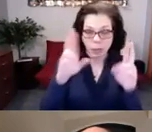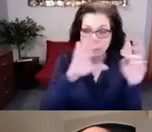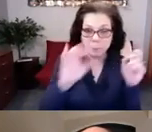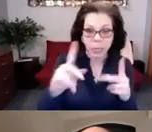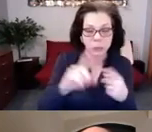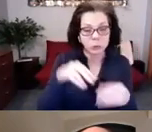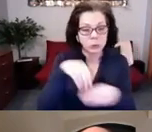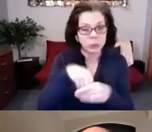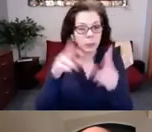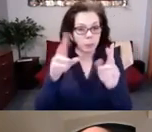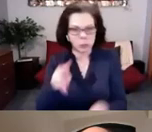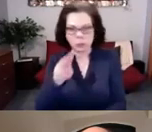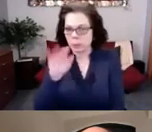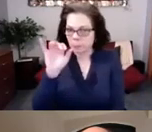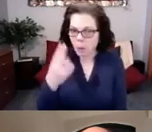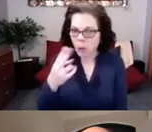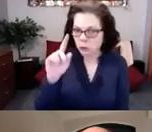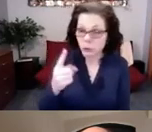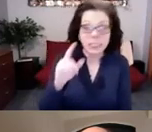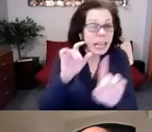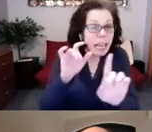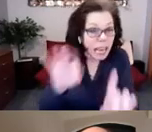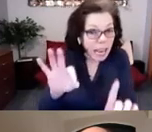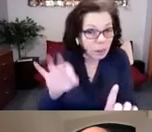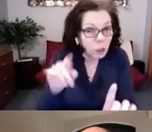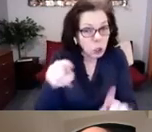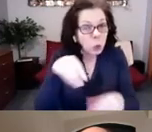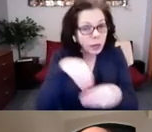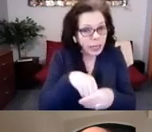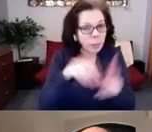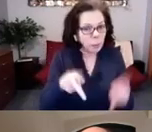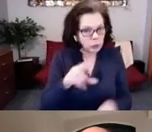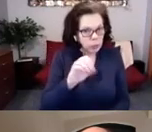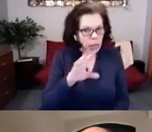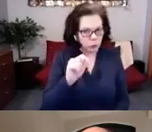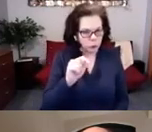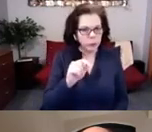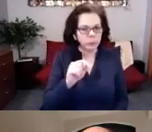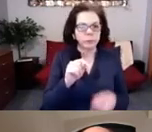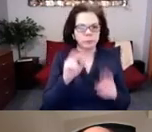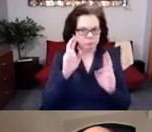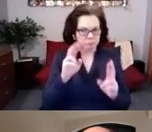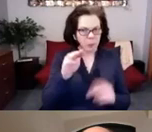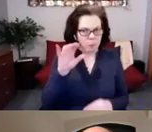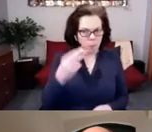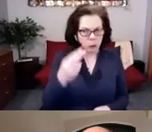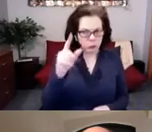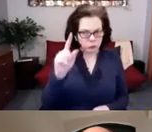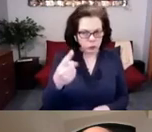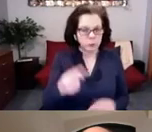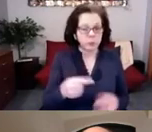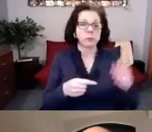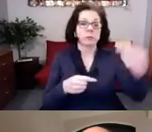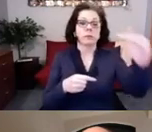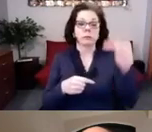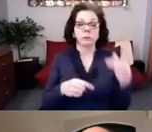in-person learning if your students were previously in person for March 1. April 1 is an expansion beyond that. Now, the